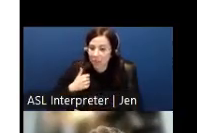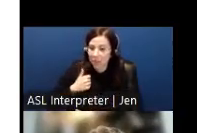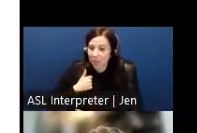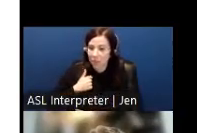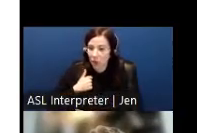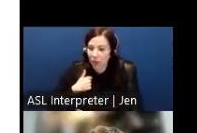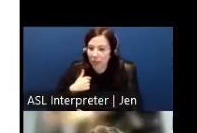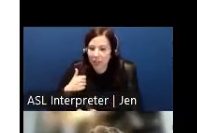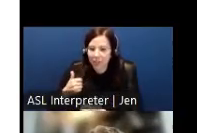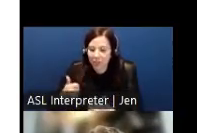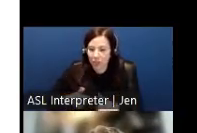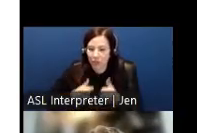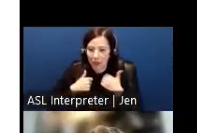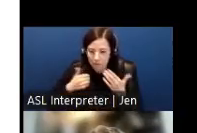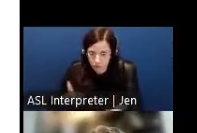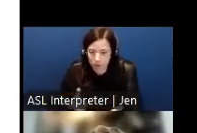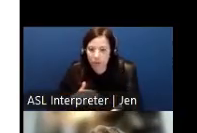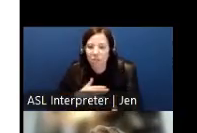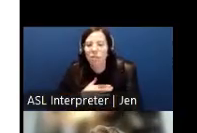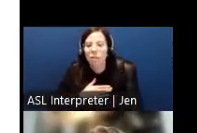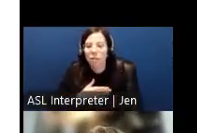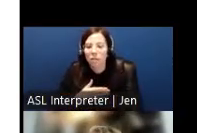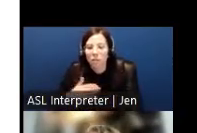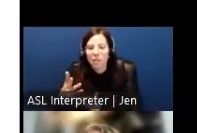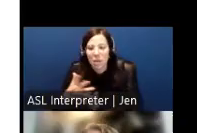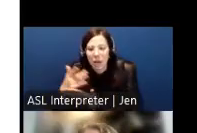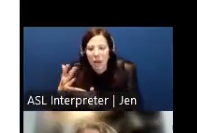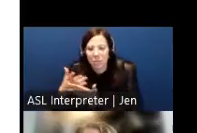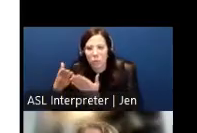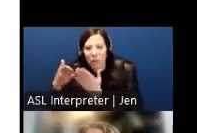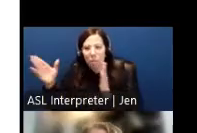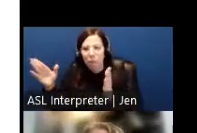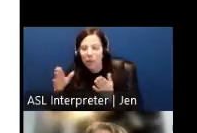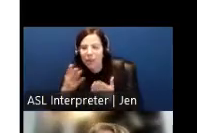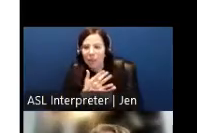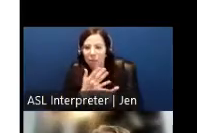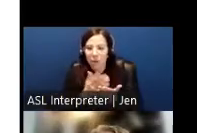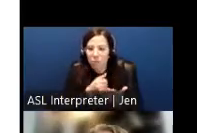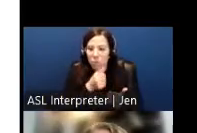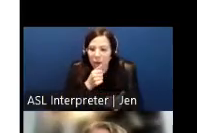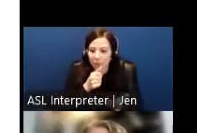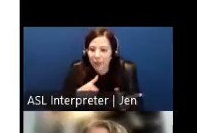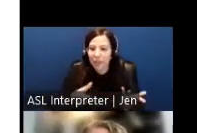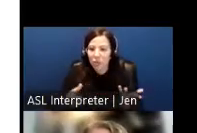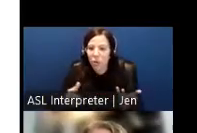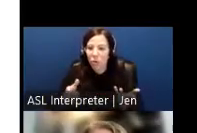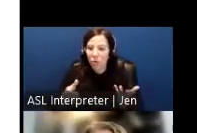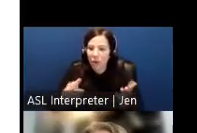civilian courts as well. My pronouns are he, him, so look forward to the discussion today.